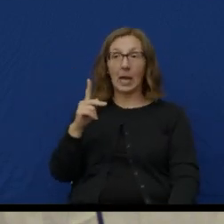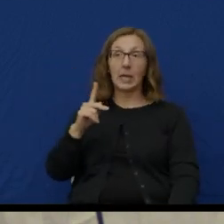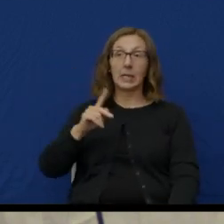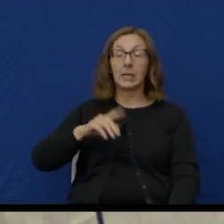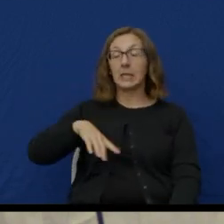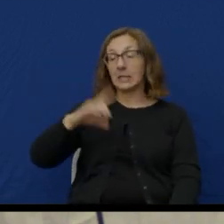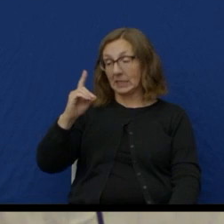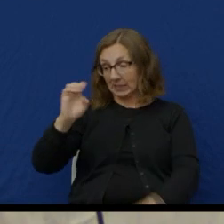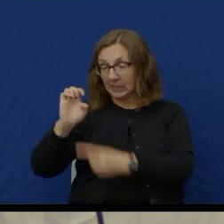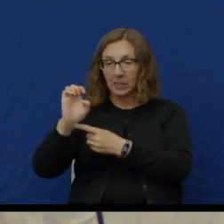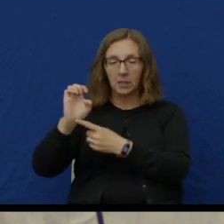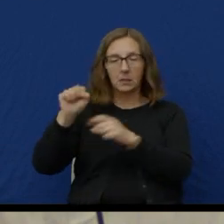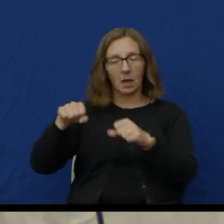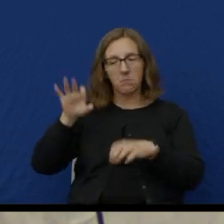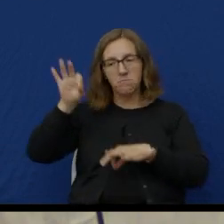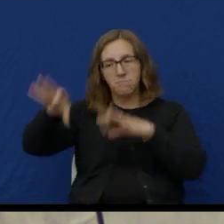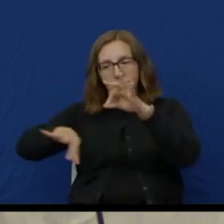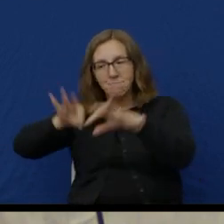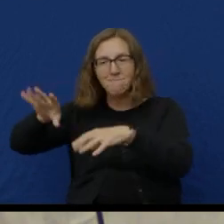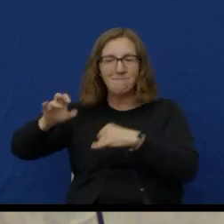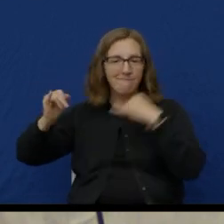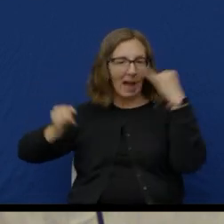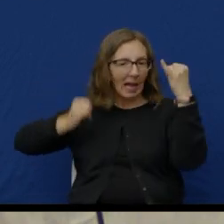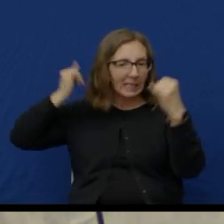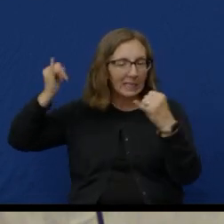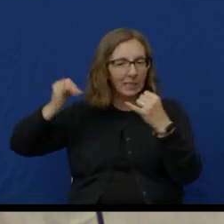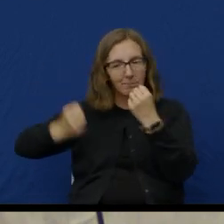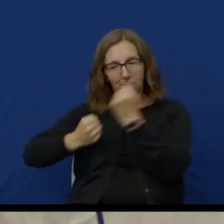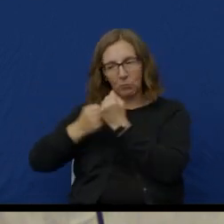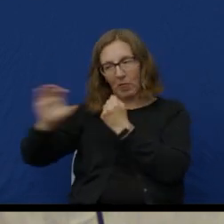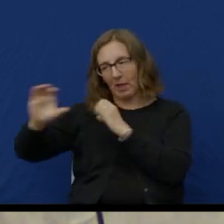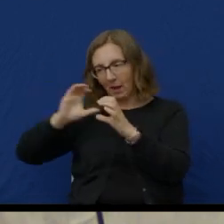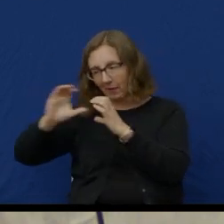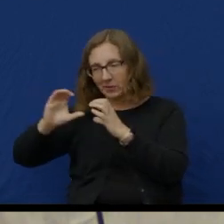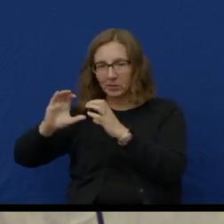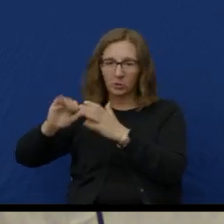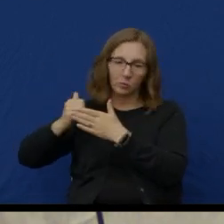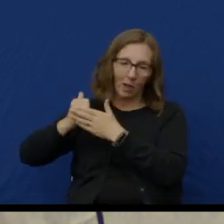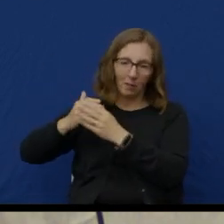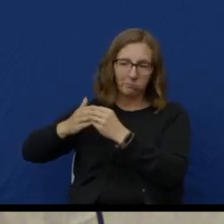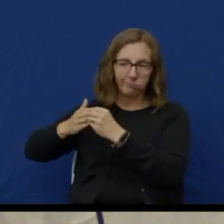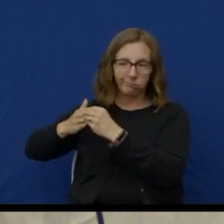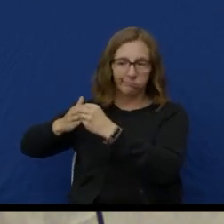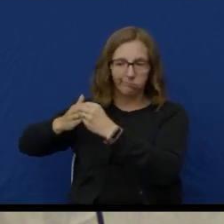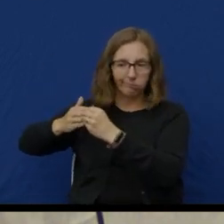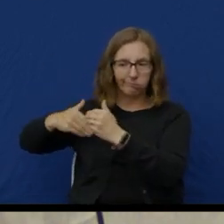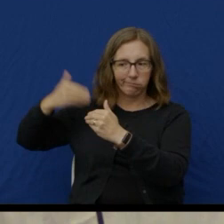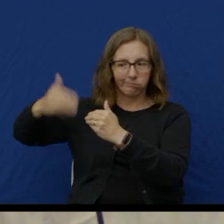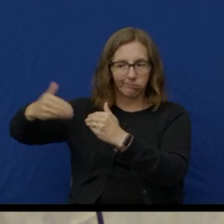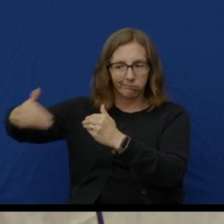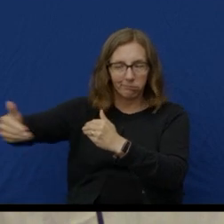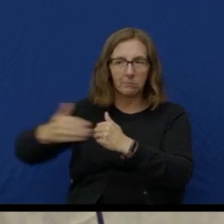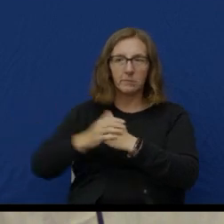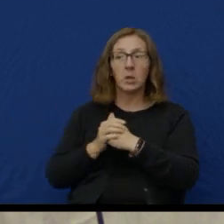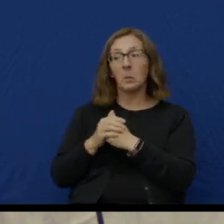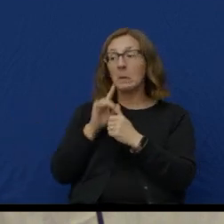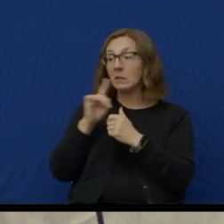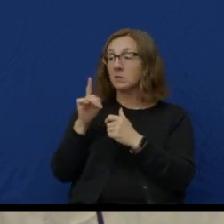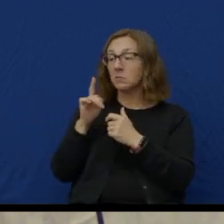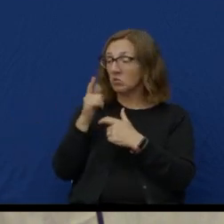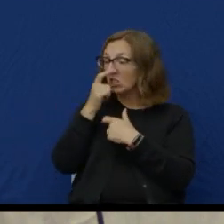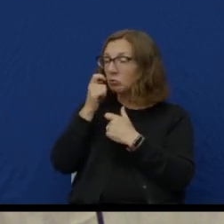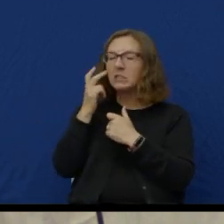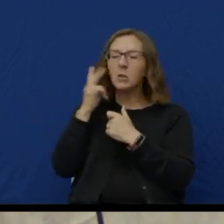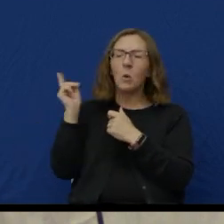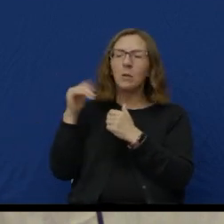conversation and give them some ideas or give them a place to start and kind of lead that conversation. But I think there's a lot of interest there.